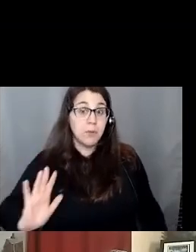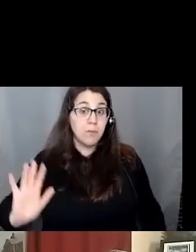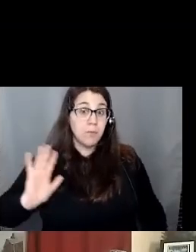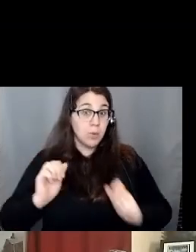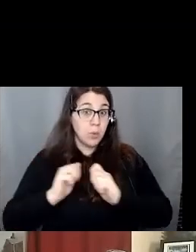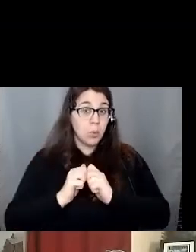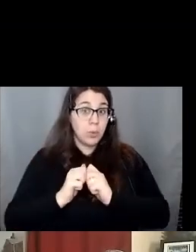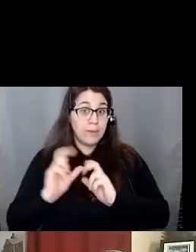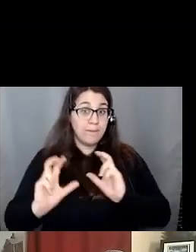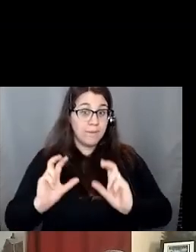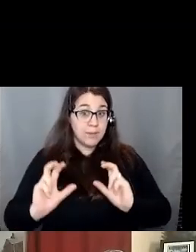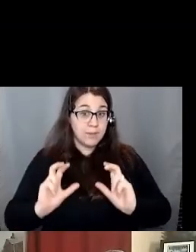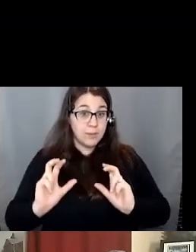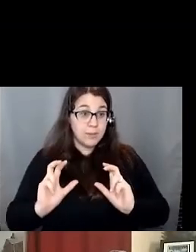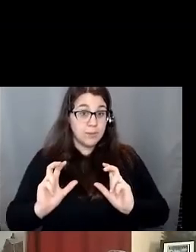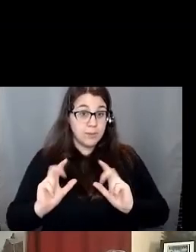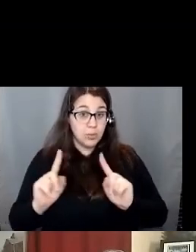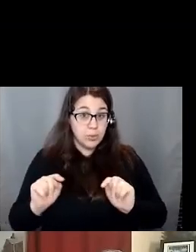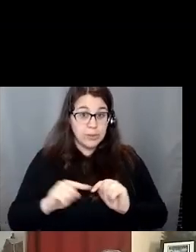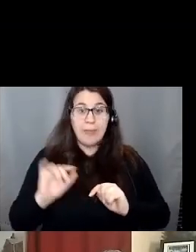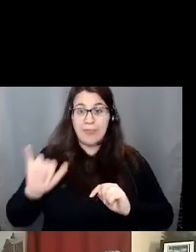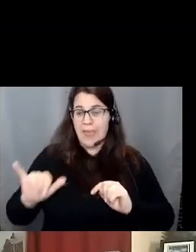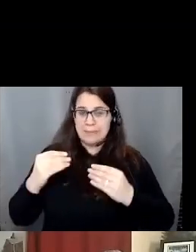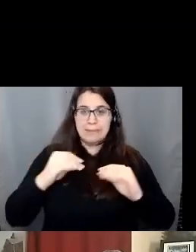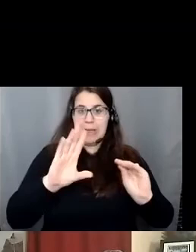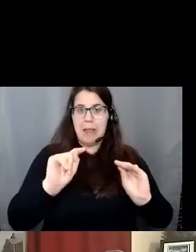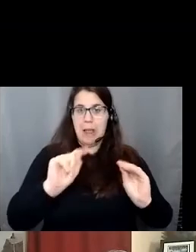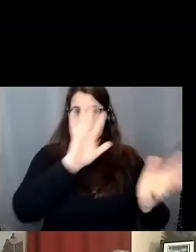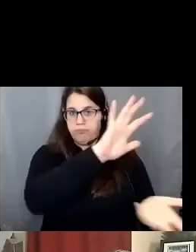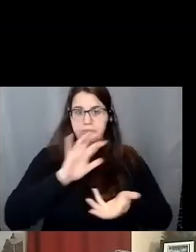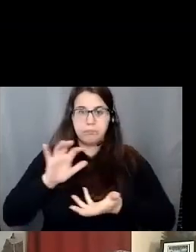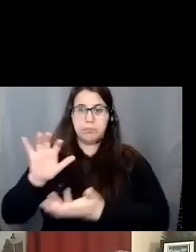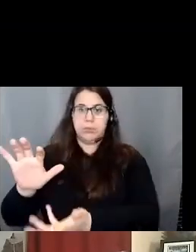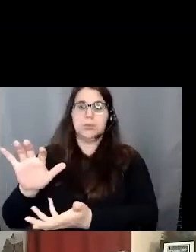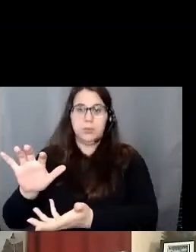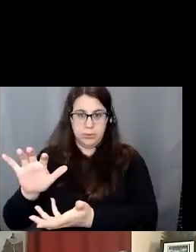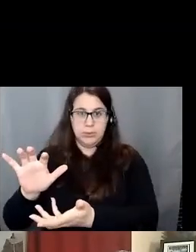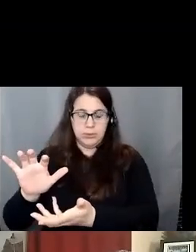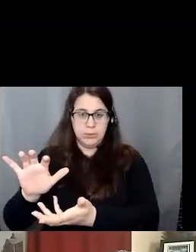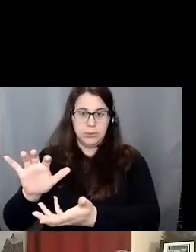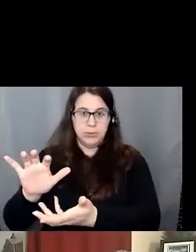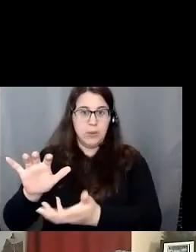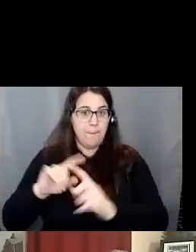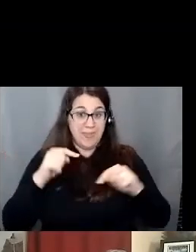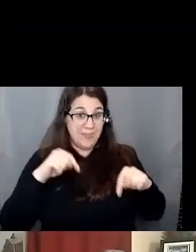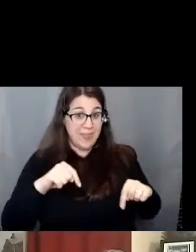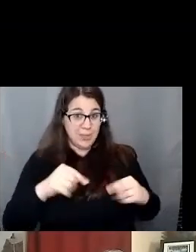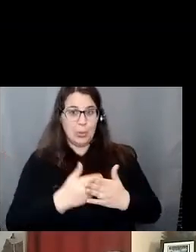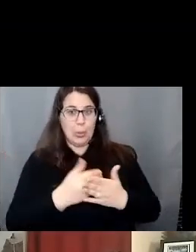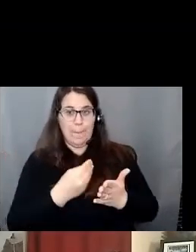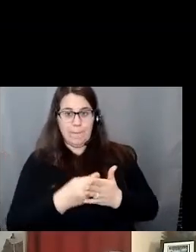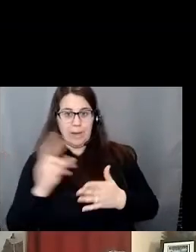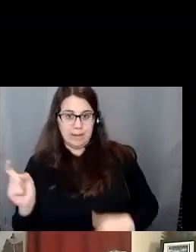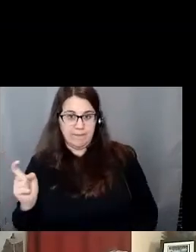that screen allows you to sell out and move money from one investment to another. Here, you're contributing new monies, and this could